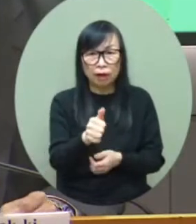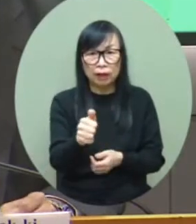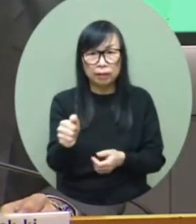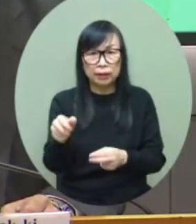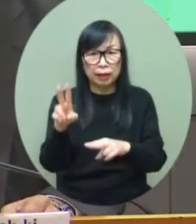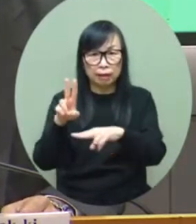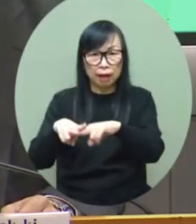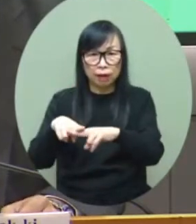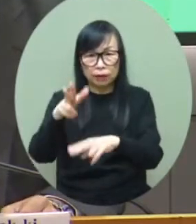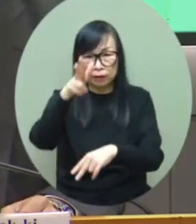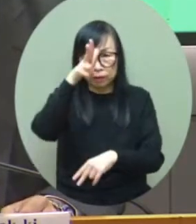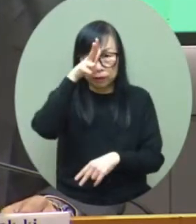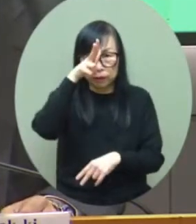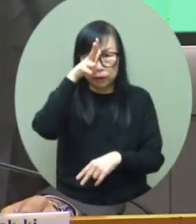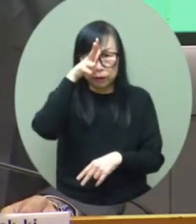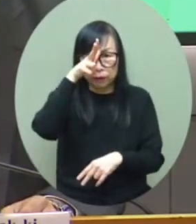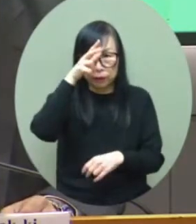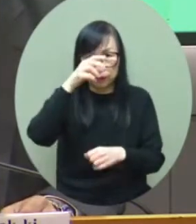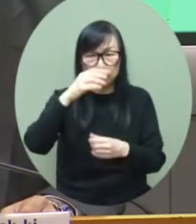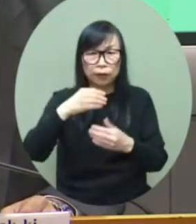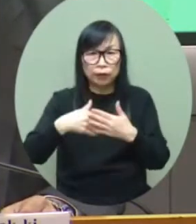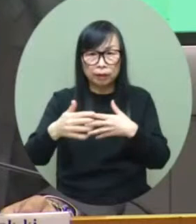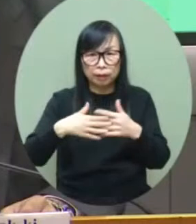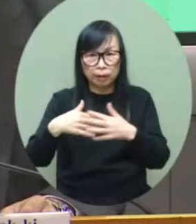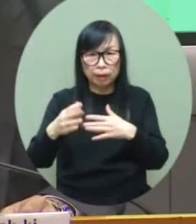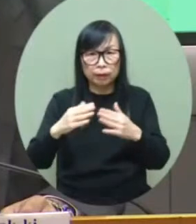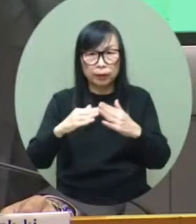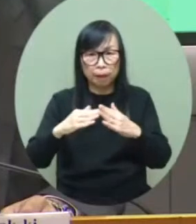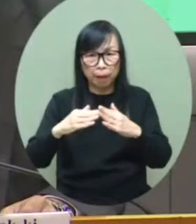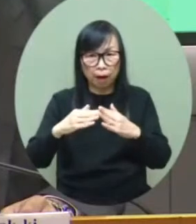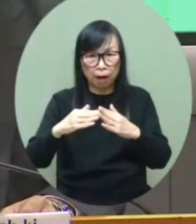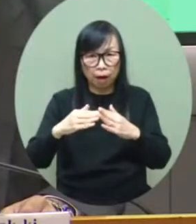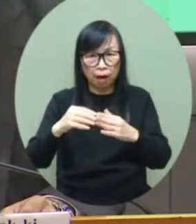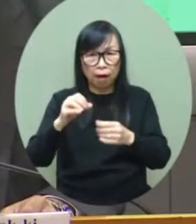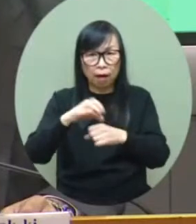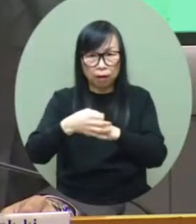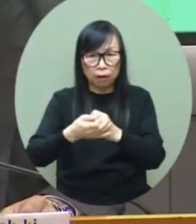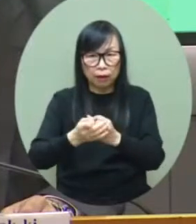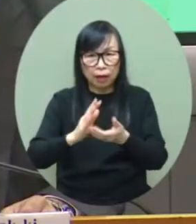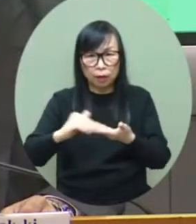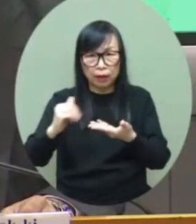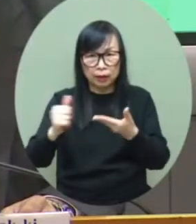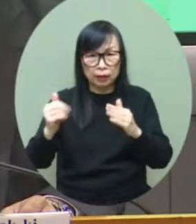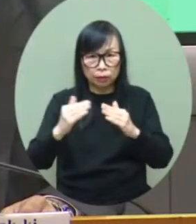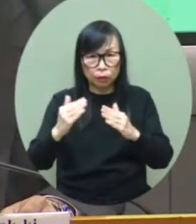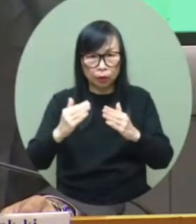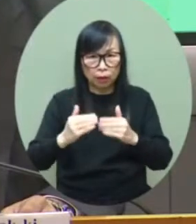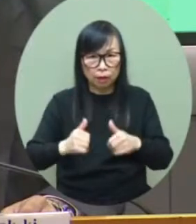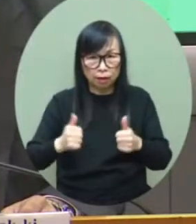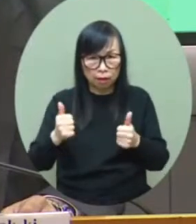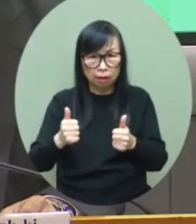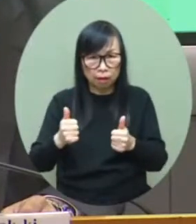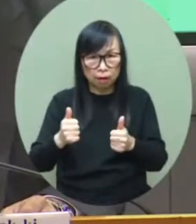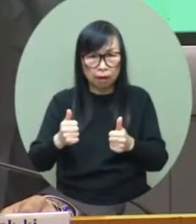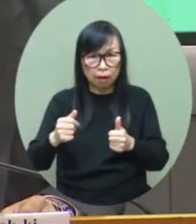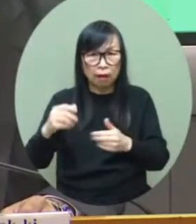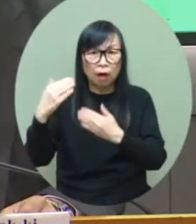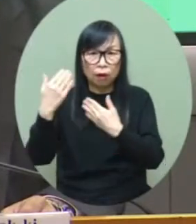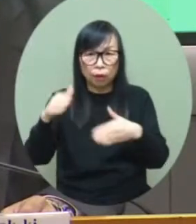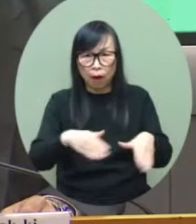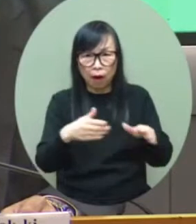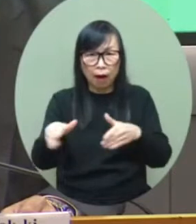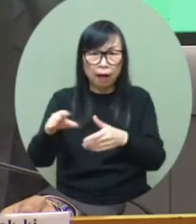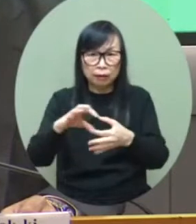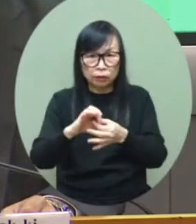as possible, so they can resume the group travel to Hong Kong. I'm grateful to the